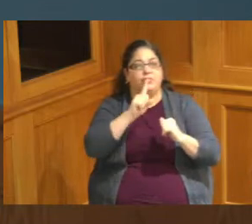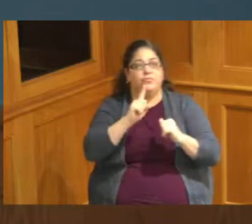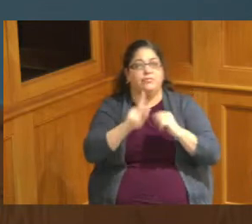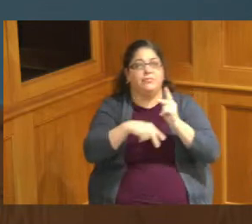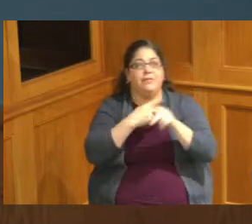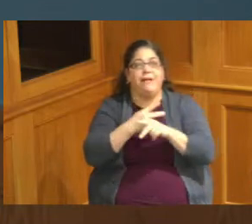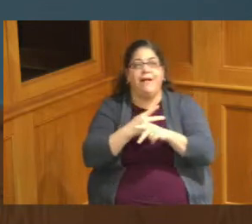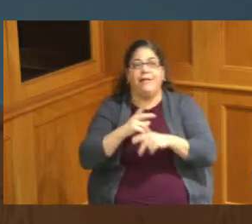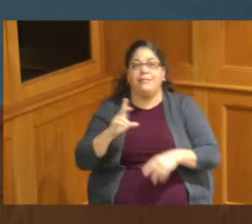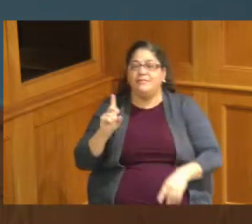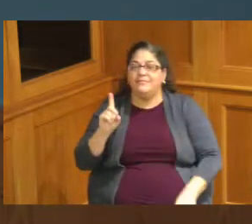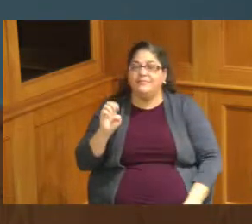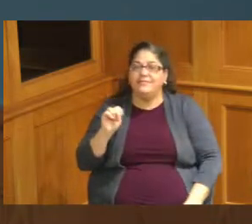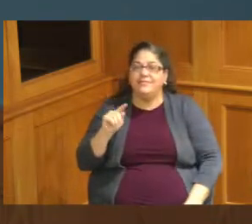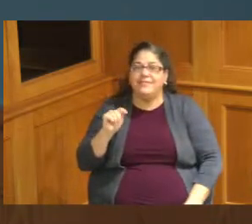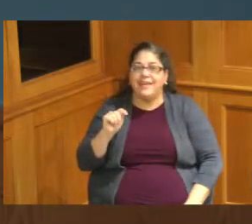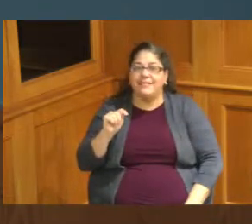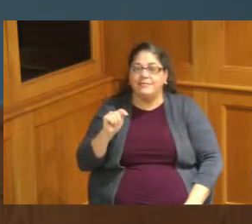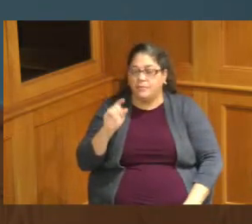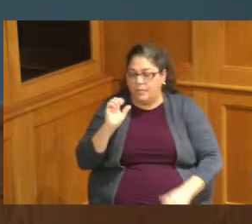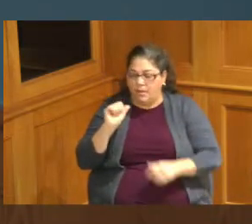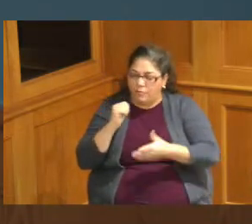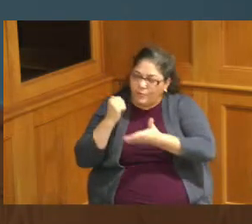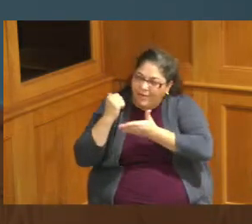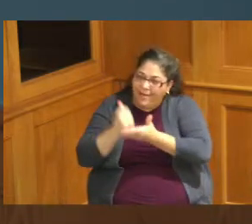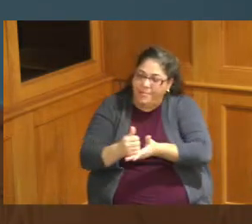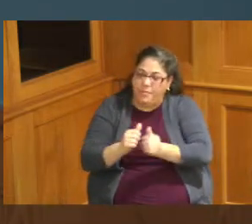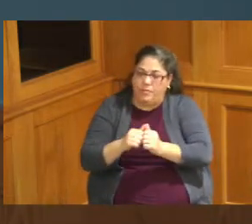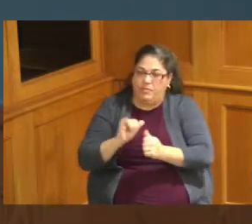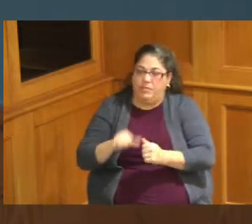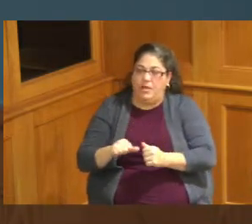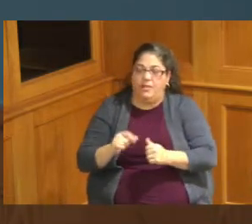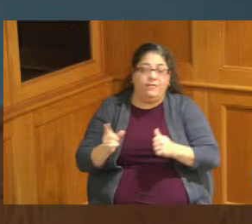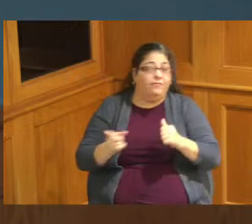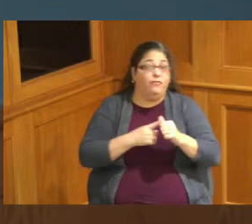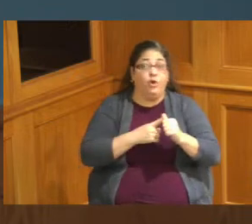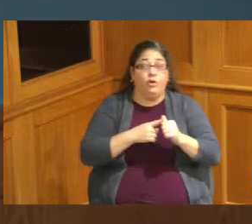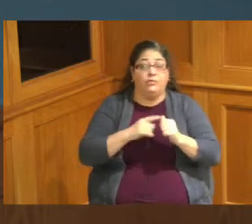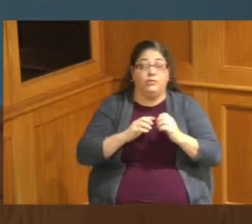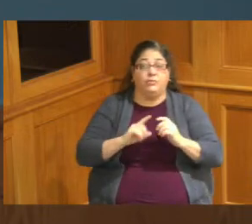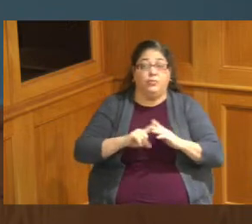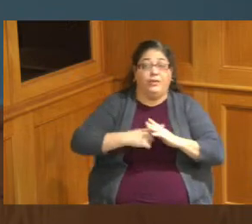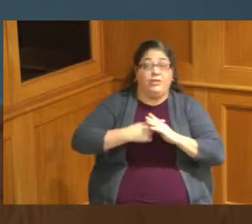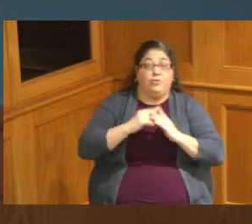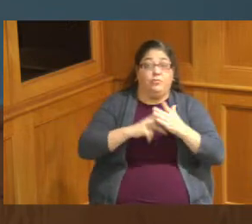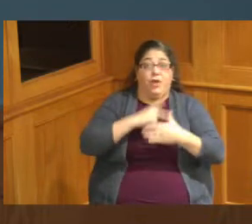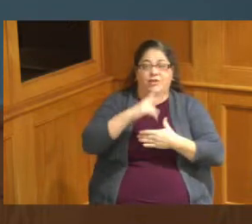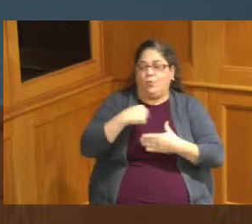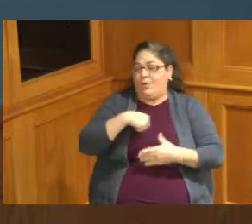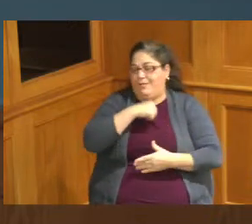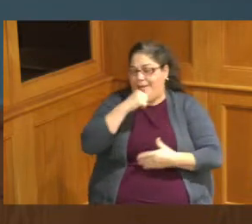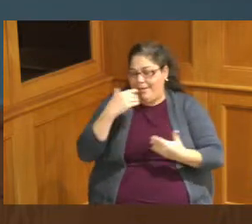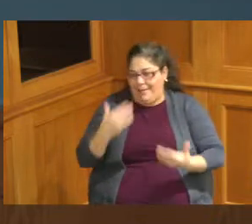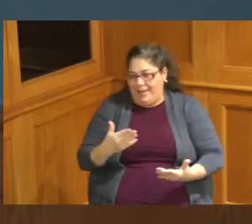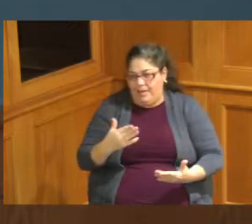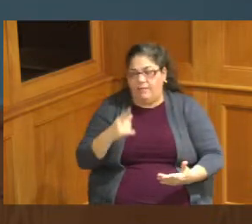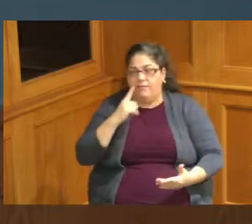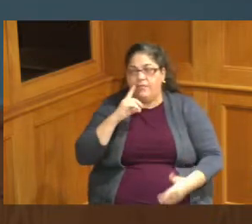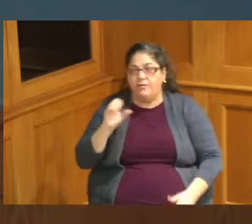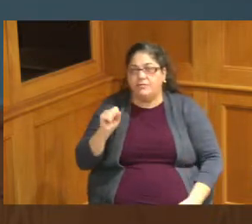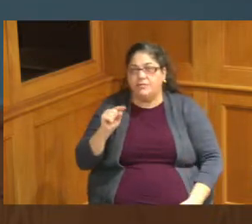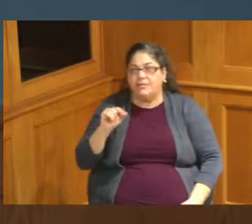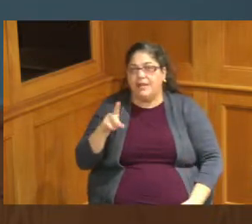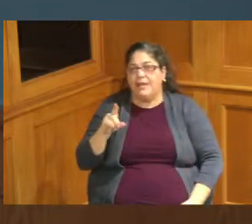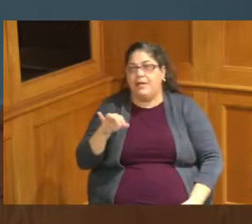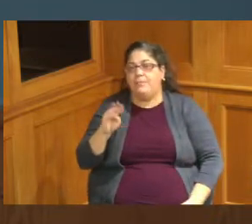of dent with it? Because the original project, of course, none of us were here. Right. The original project of the stadium, it was a big